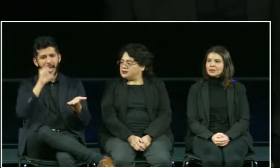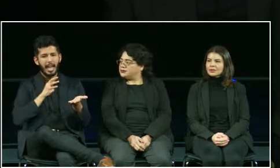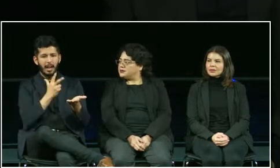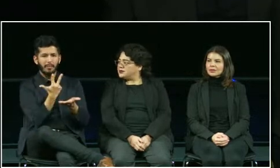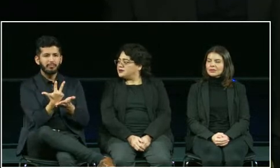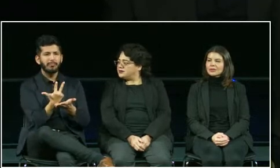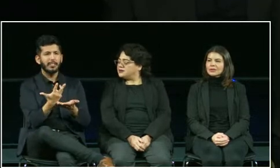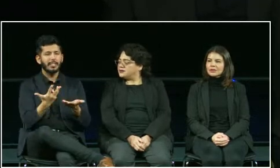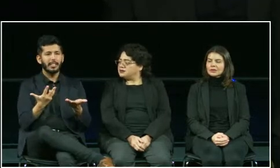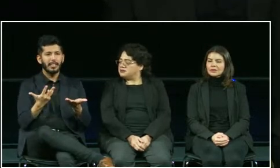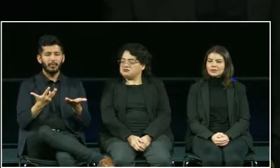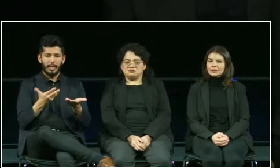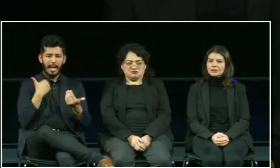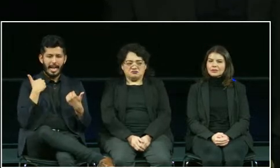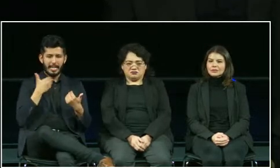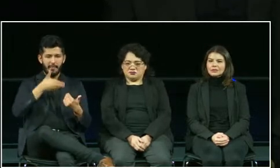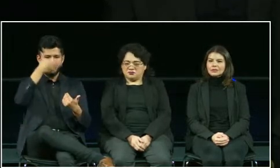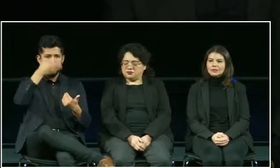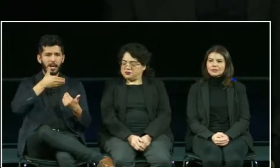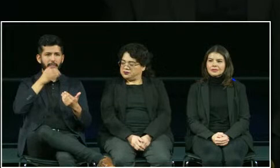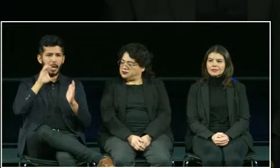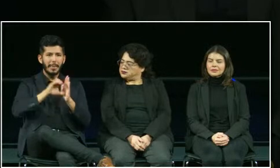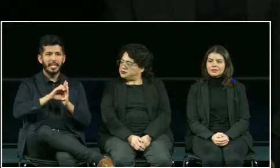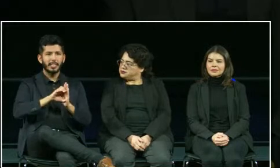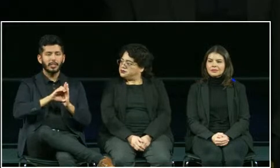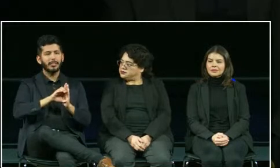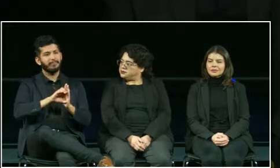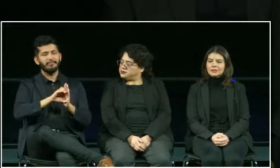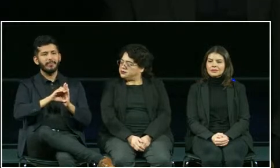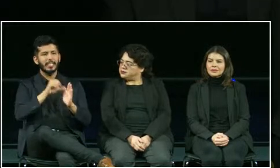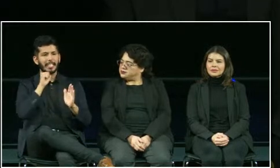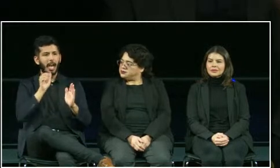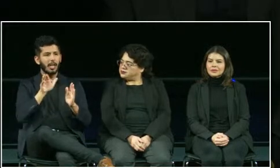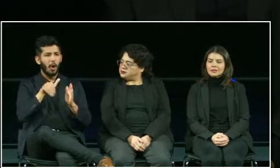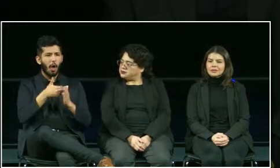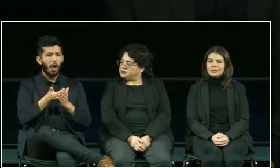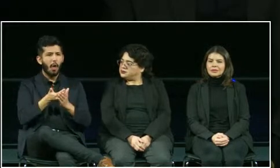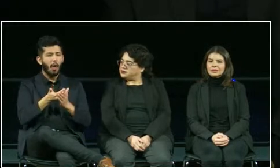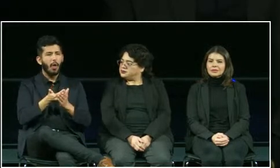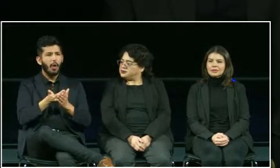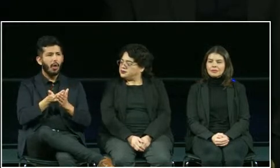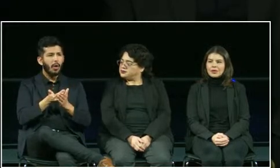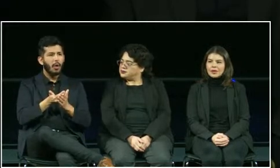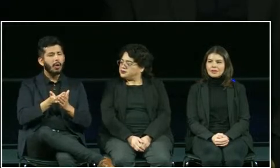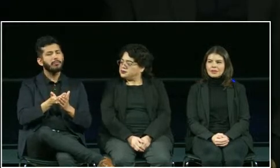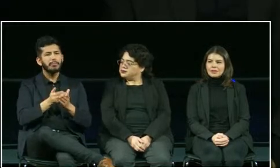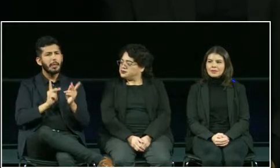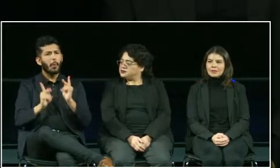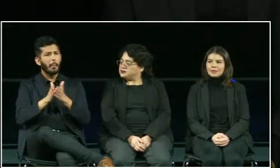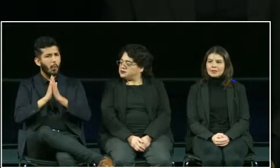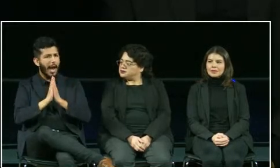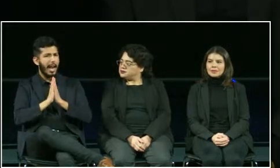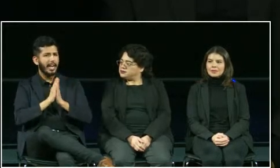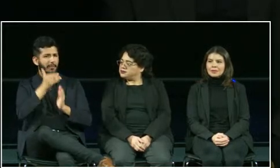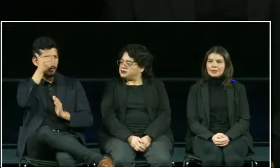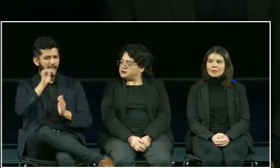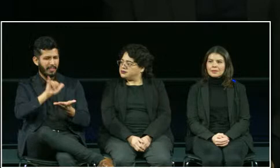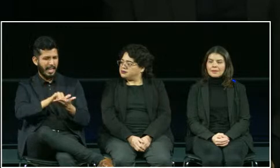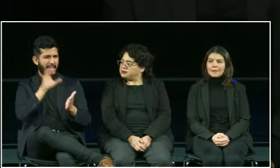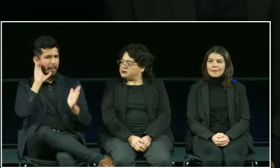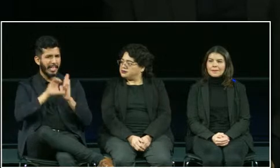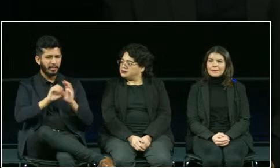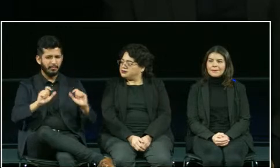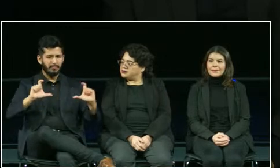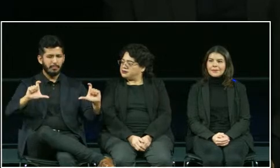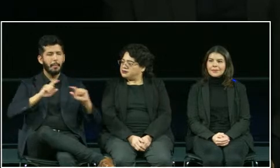an image. Not all pray, many people pray in front of this image.